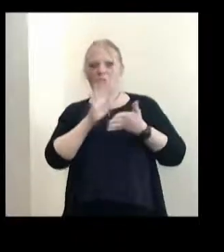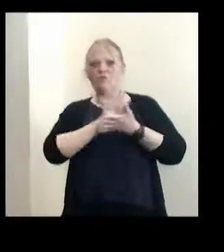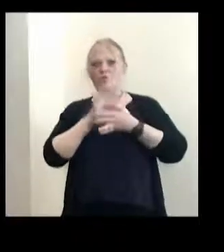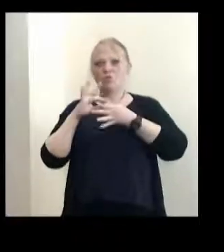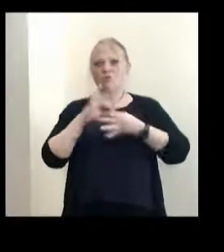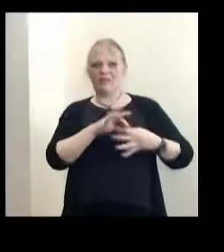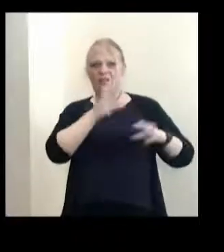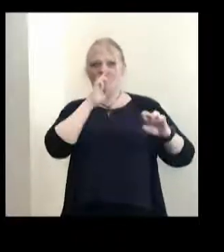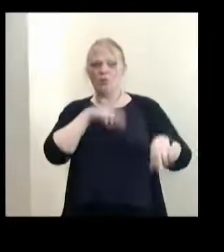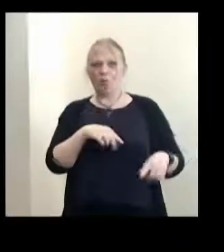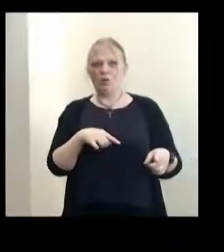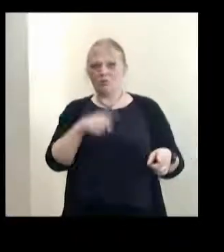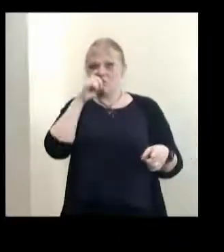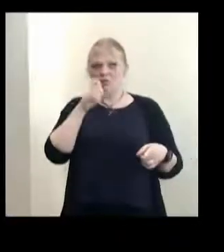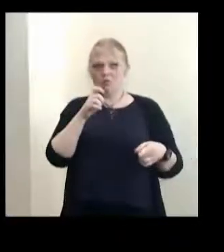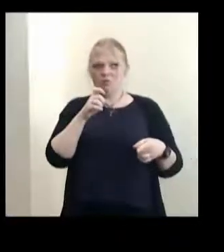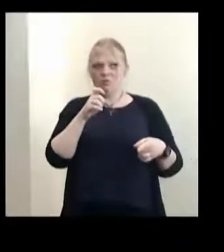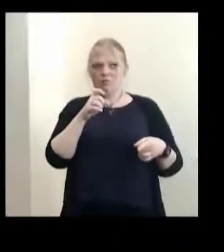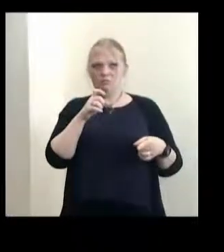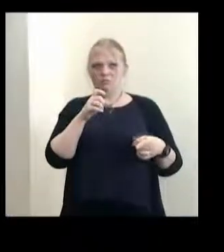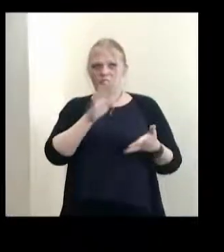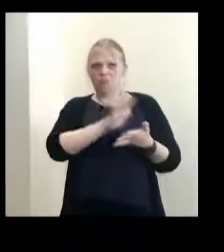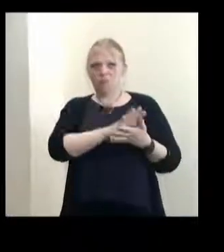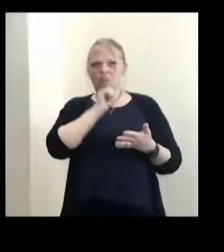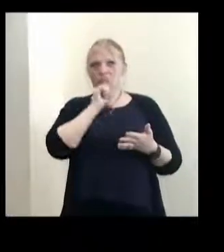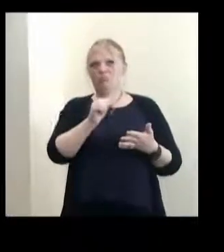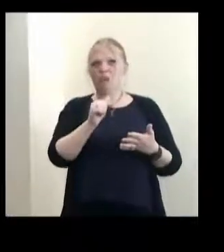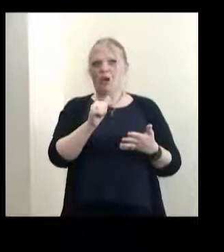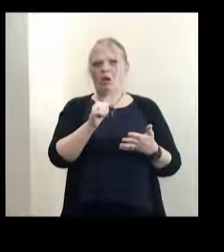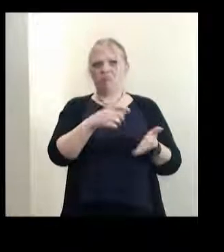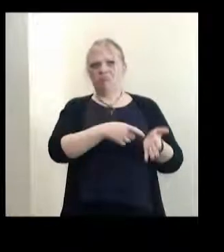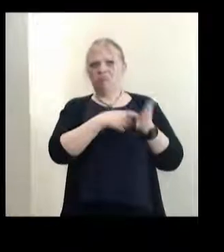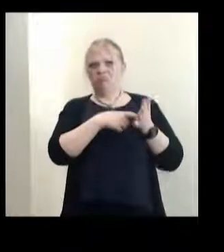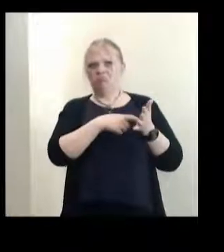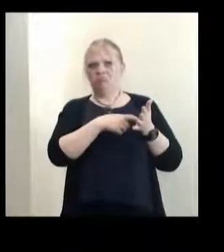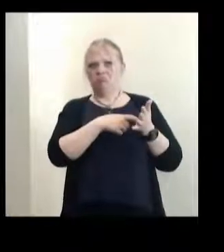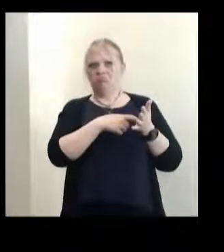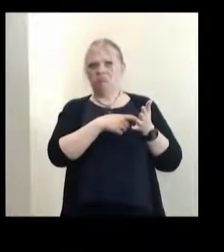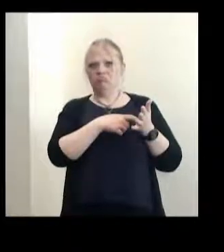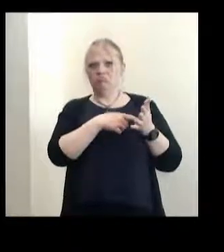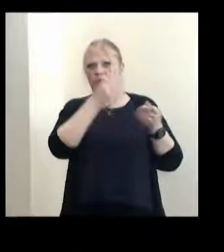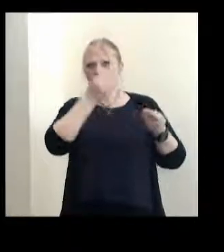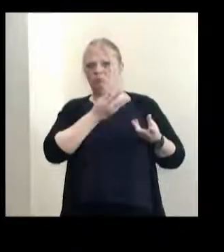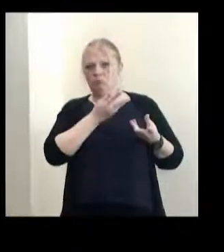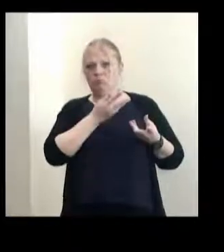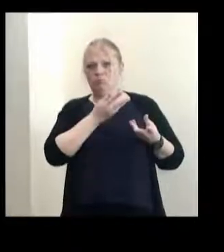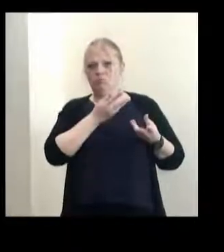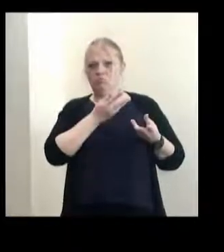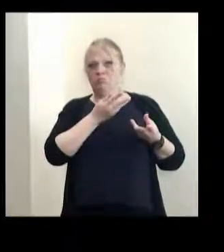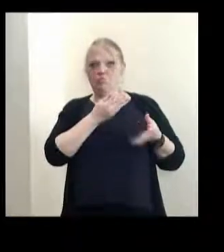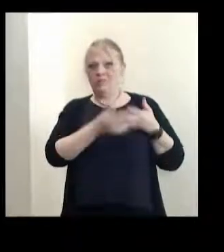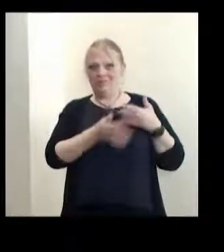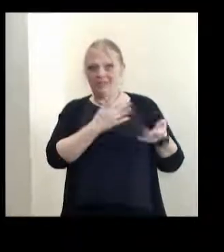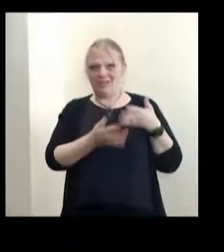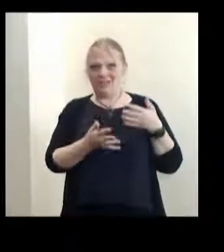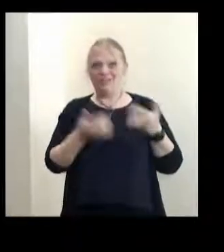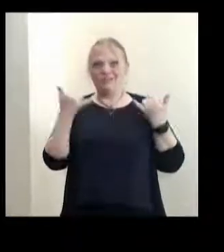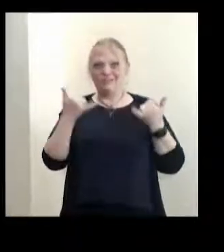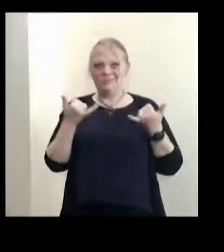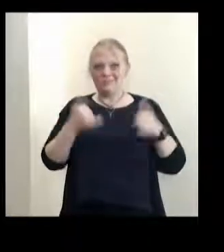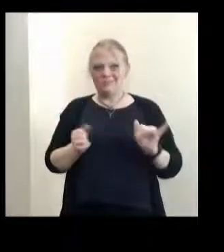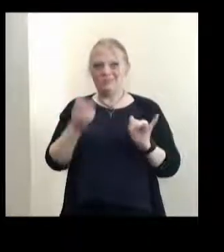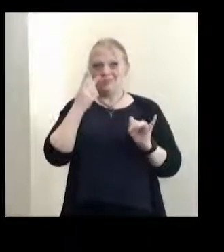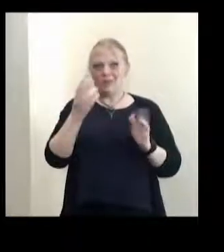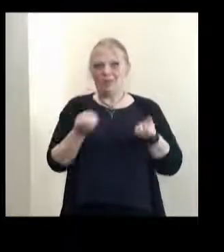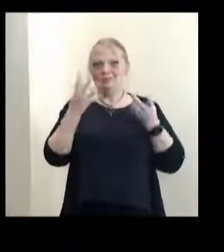case reports because the schools weren't obligated to report. However, despite that, we still saw a significant number of school